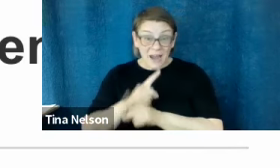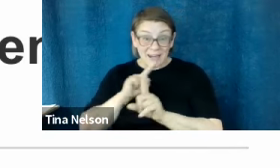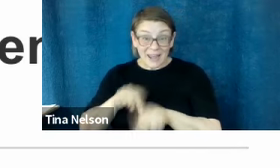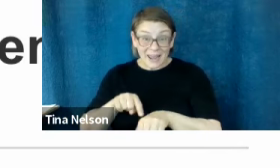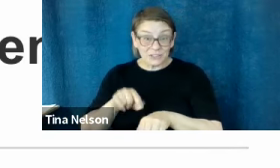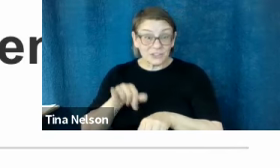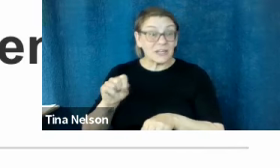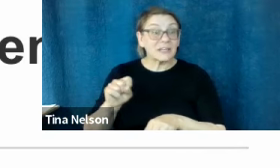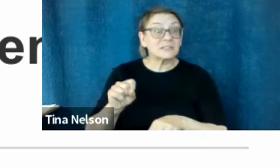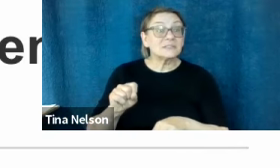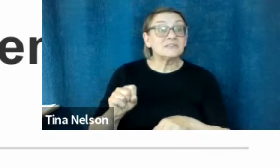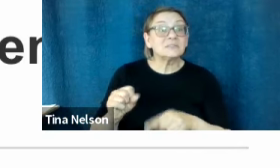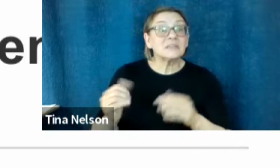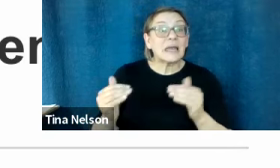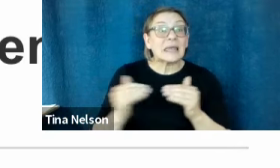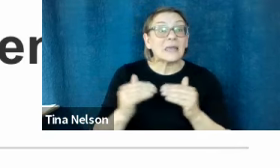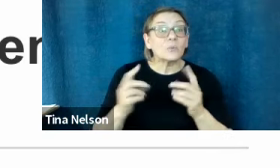the equal distance.